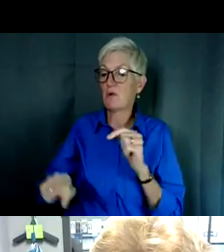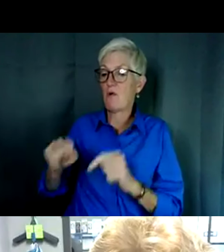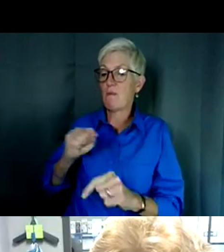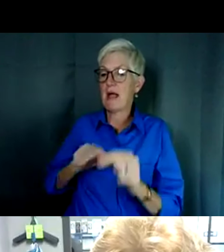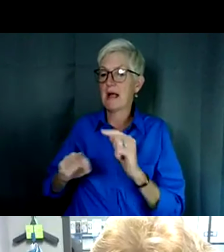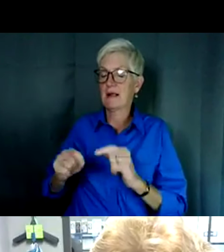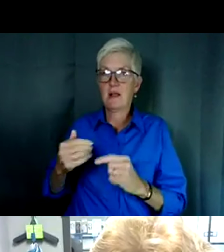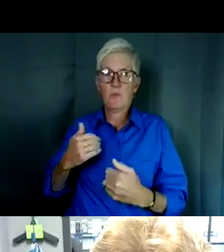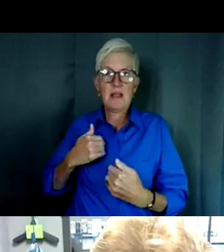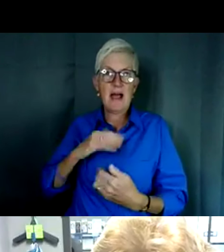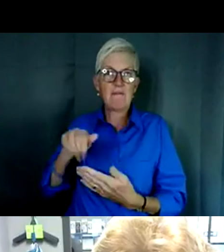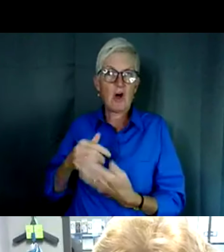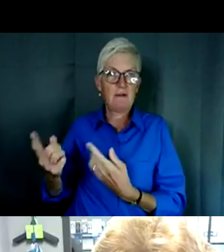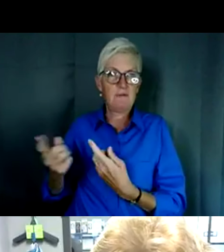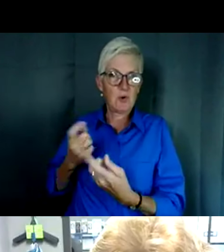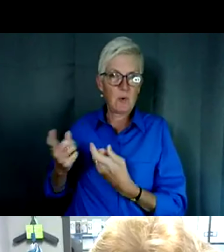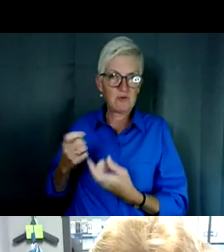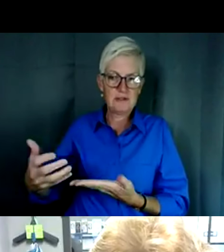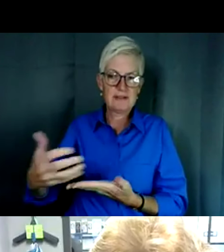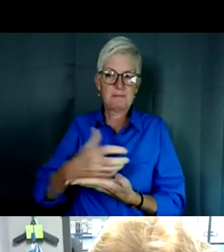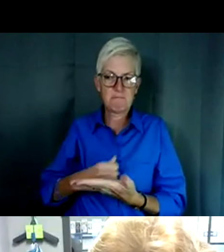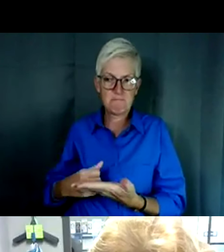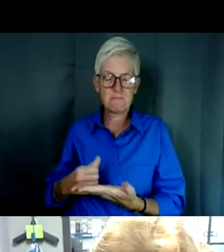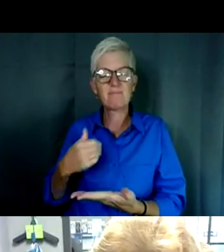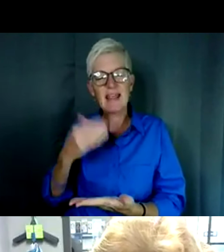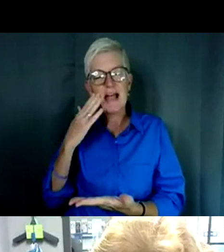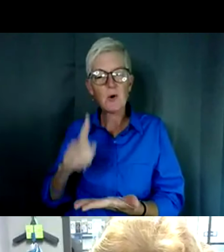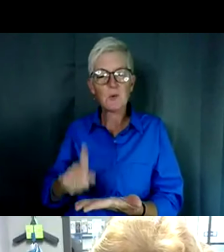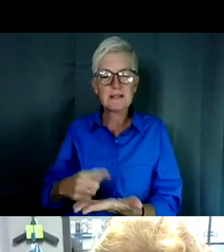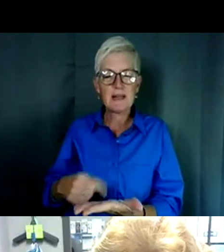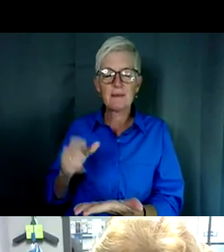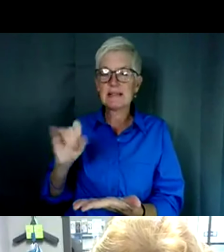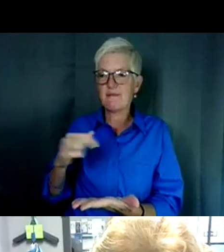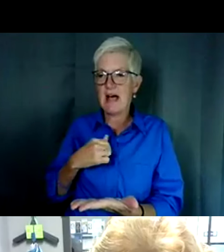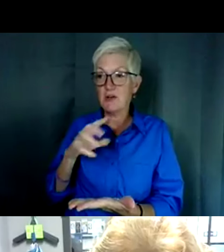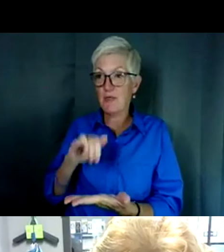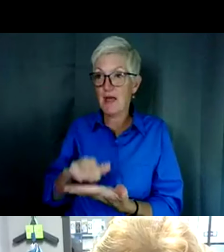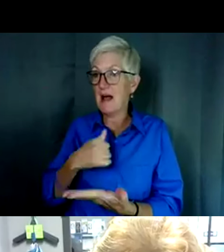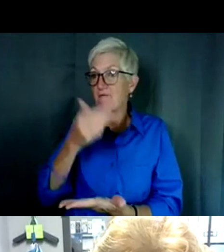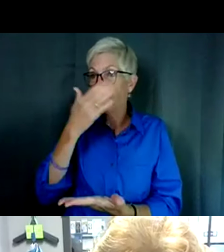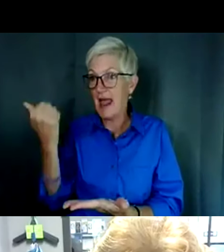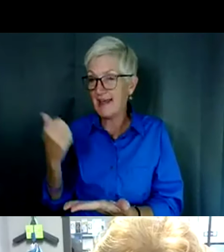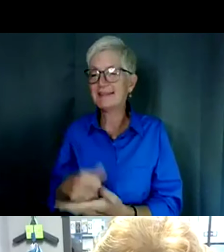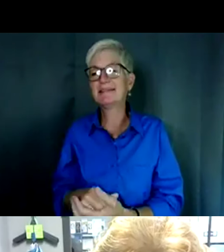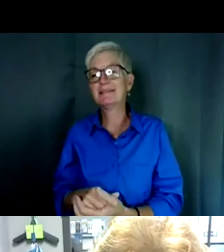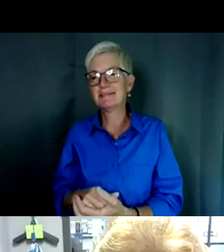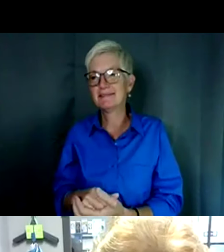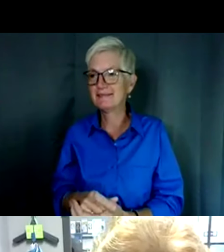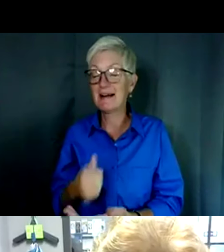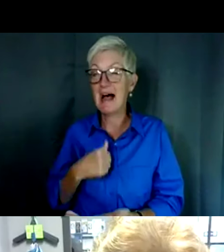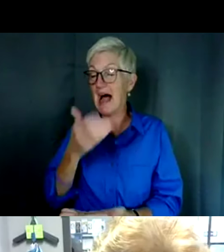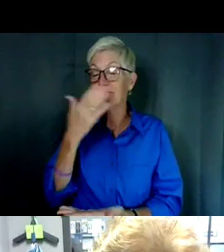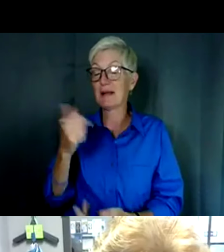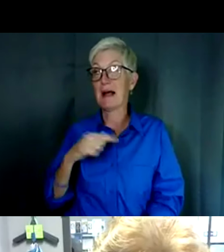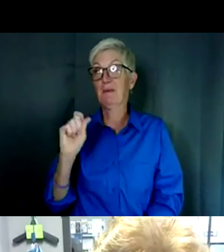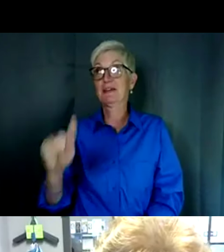your questions that you had during that time. I know sometimes if I do that, I forget what I was even going to ask.